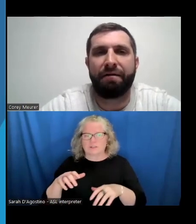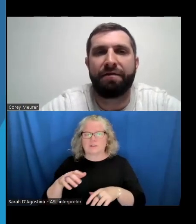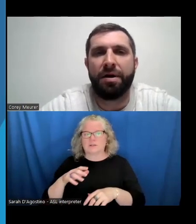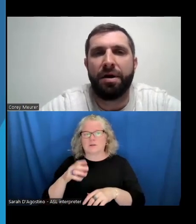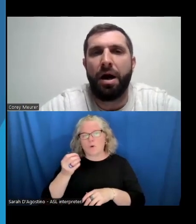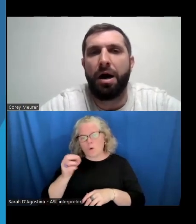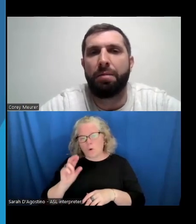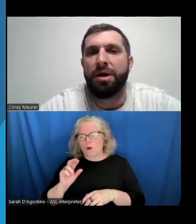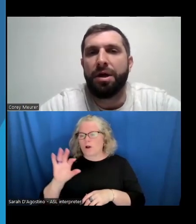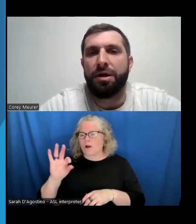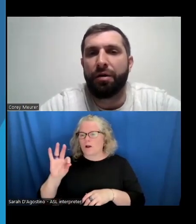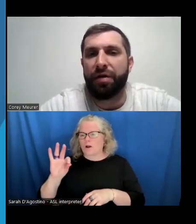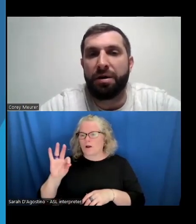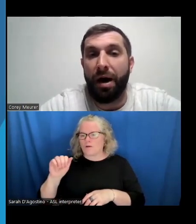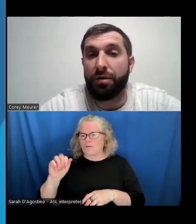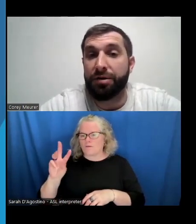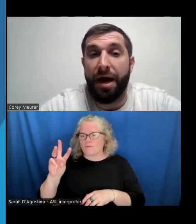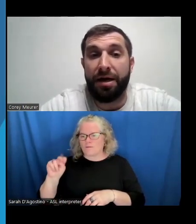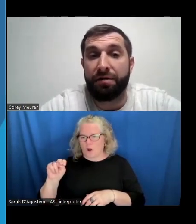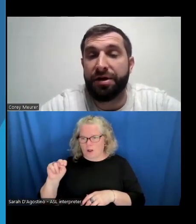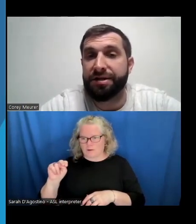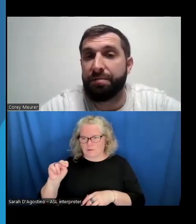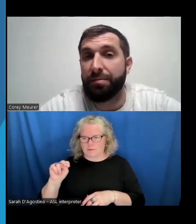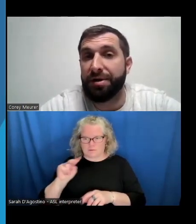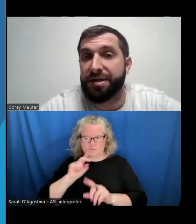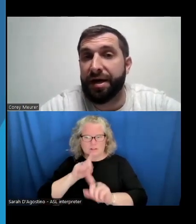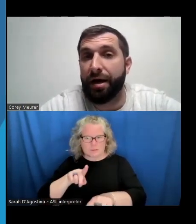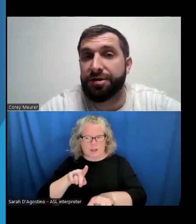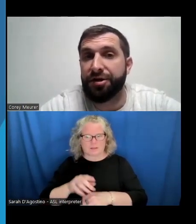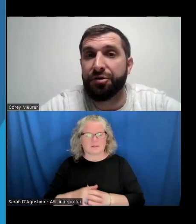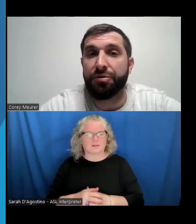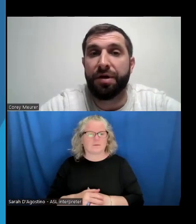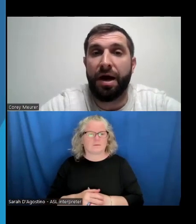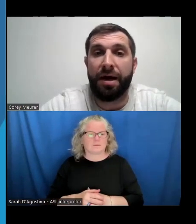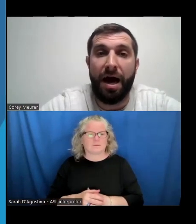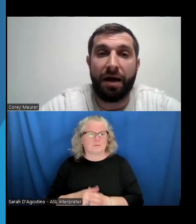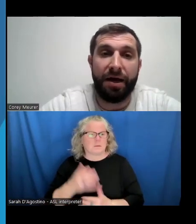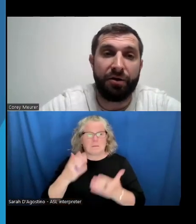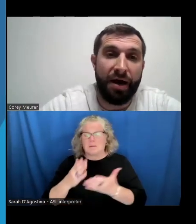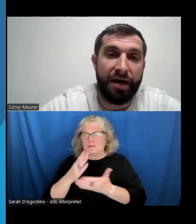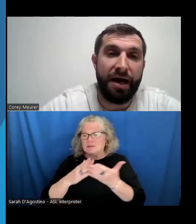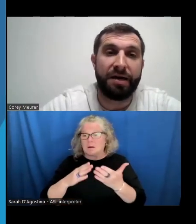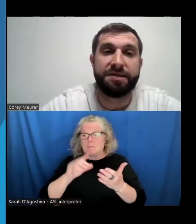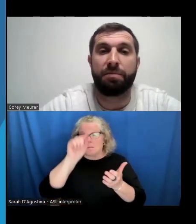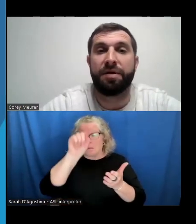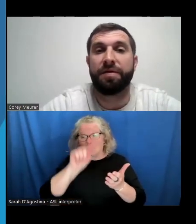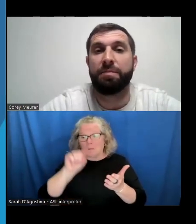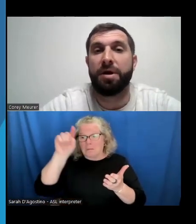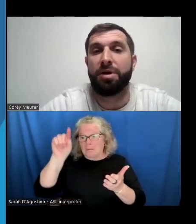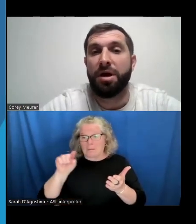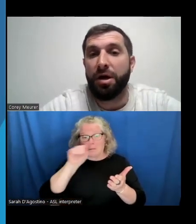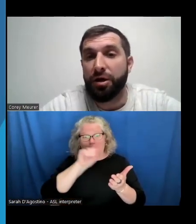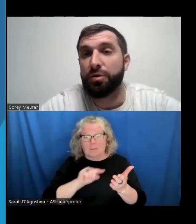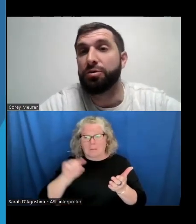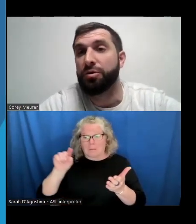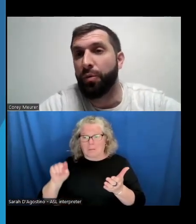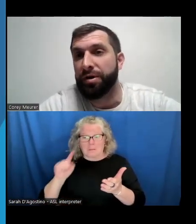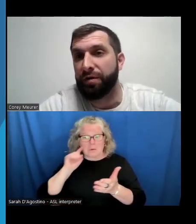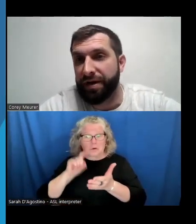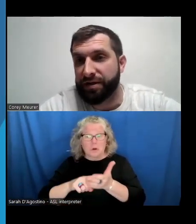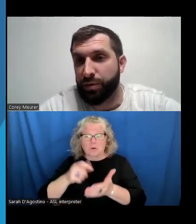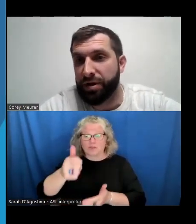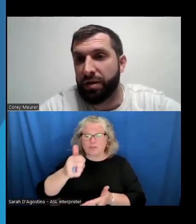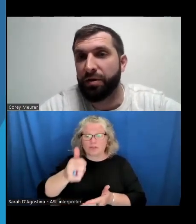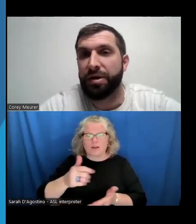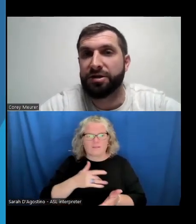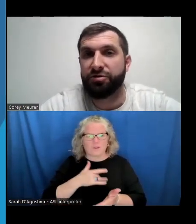may have. Think about, do any of these maybe stick out to you that kind of highlight and recognize something that maybe you do when